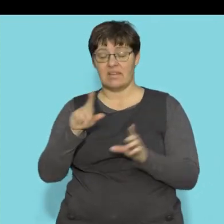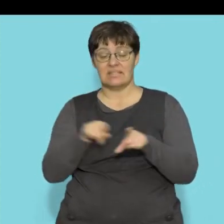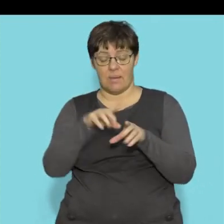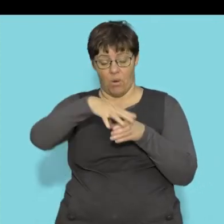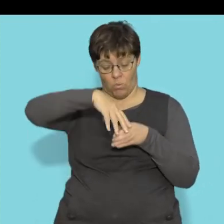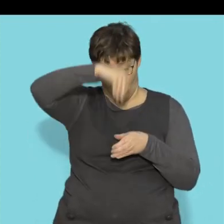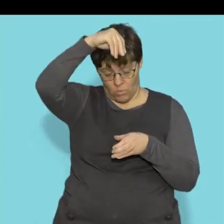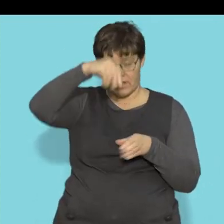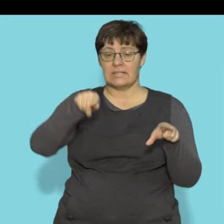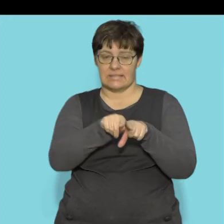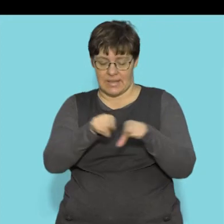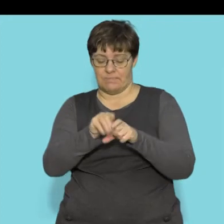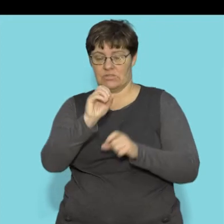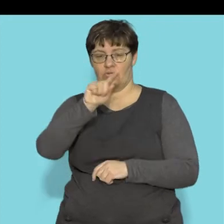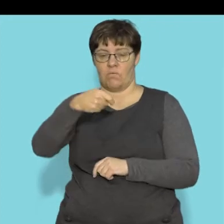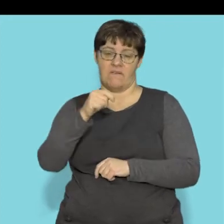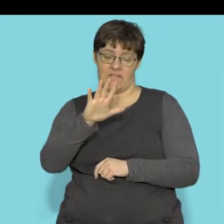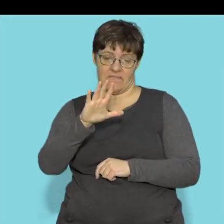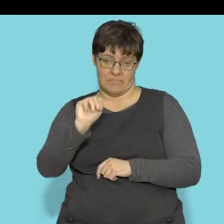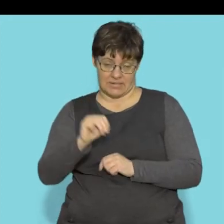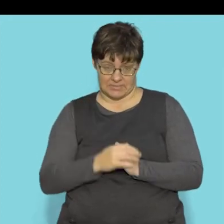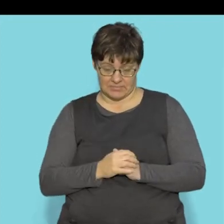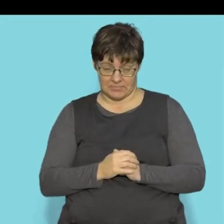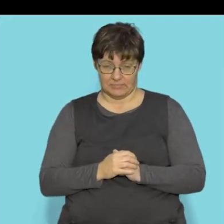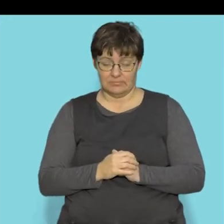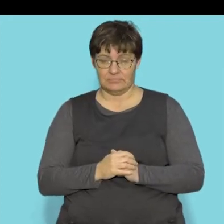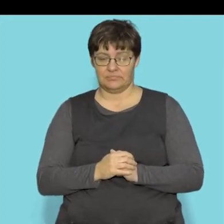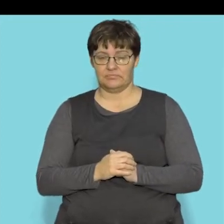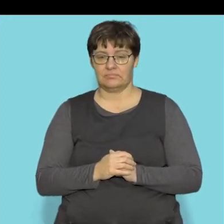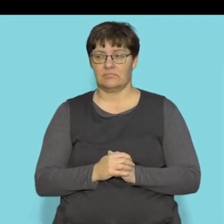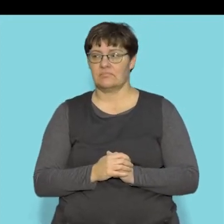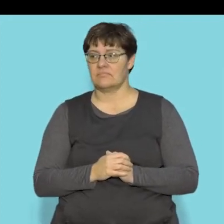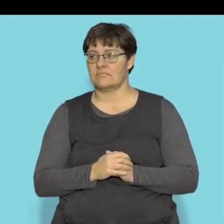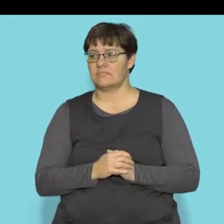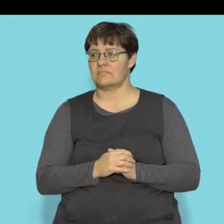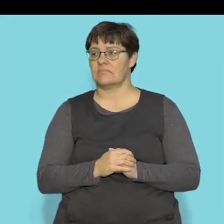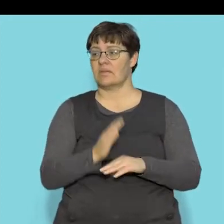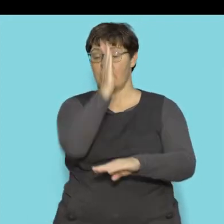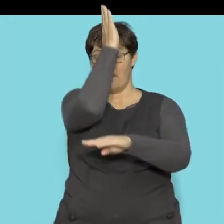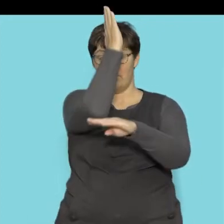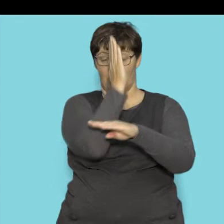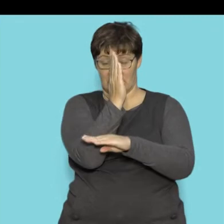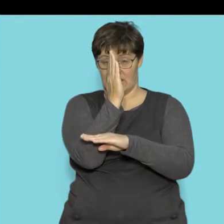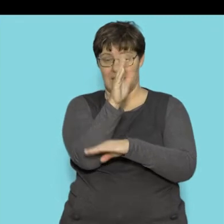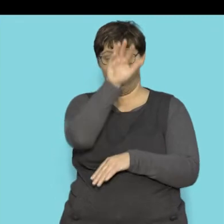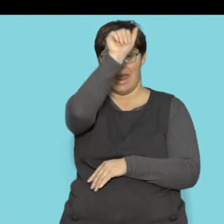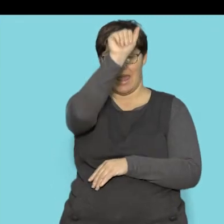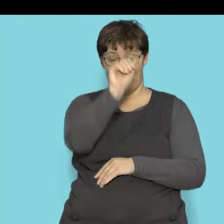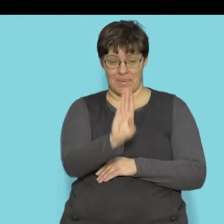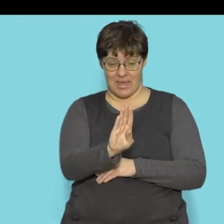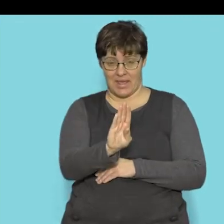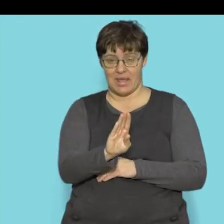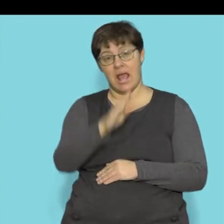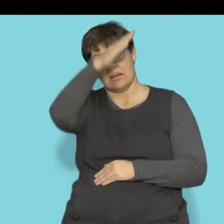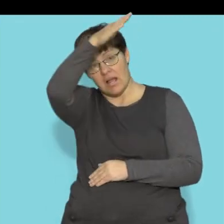cone has a radius of 0,5 meters. The angle between the perpendicular height AB